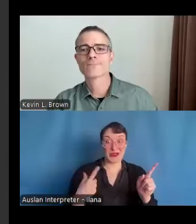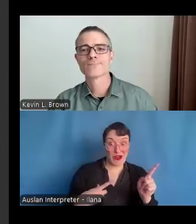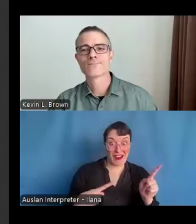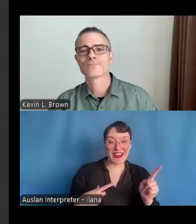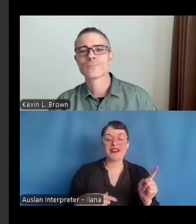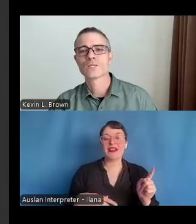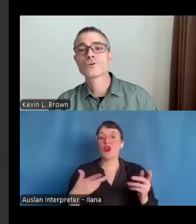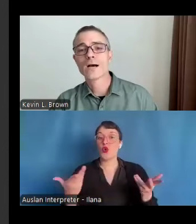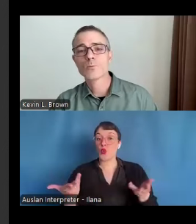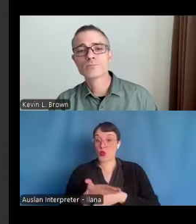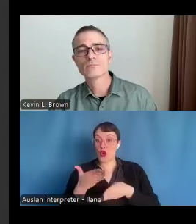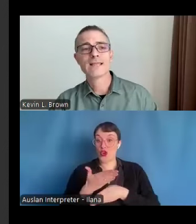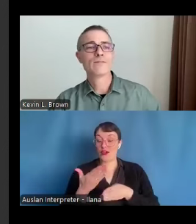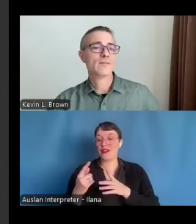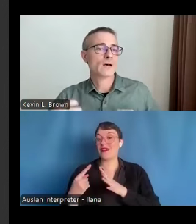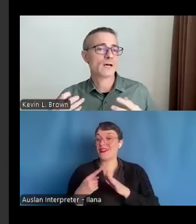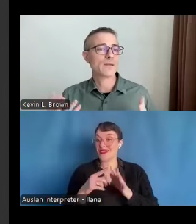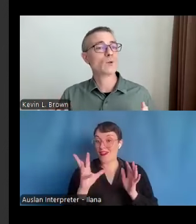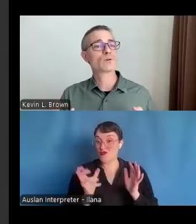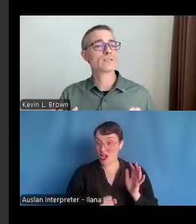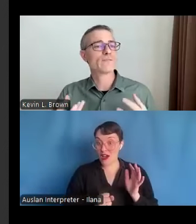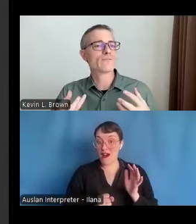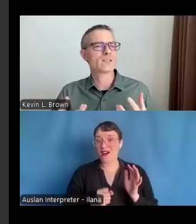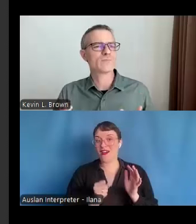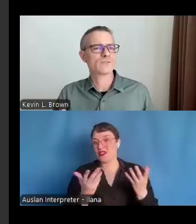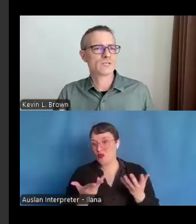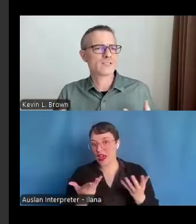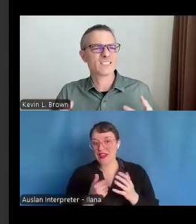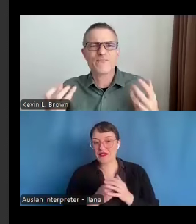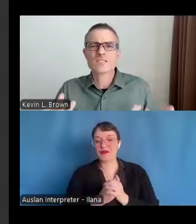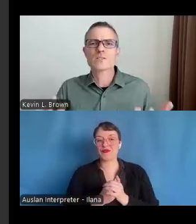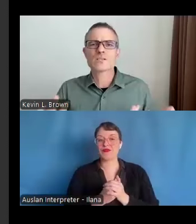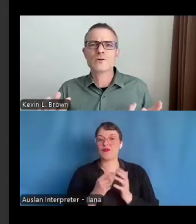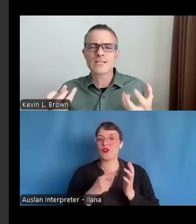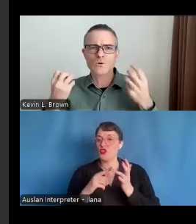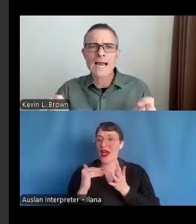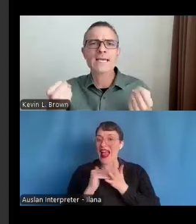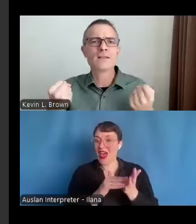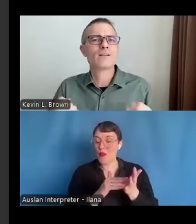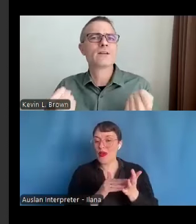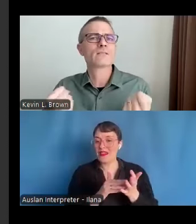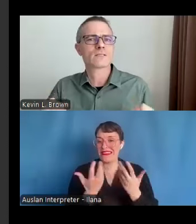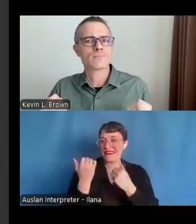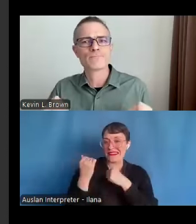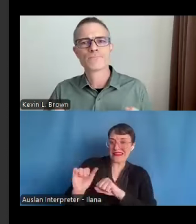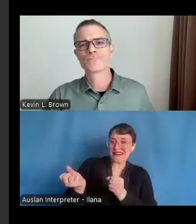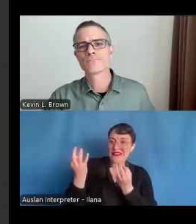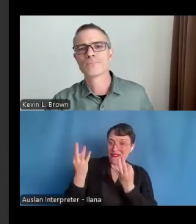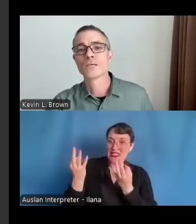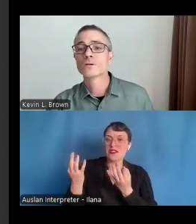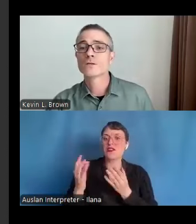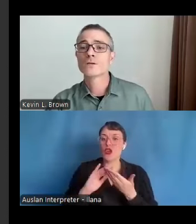where. To help. And the people in prison refer to themselves as defenseless communities. We're lacking the defense system.